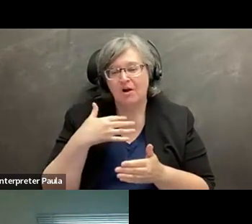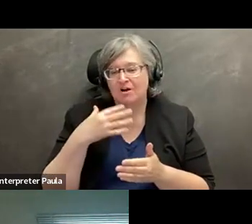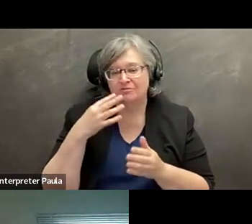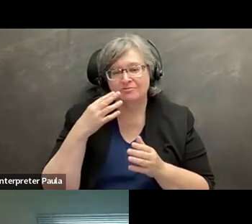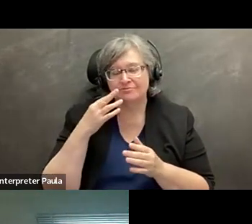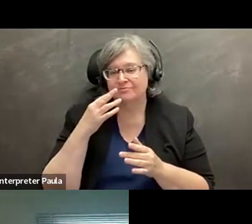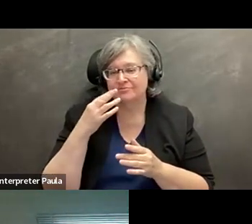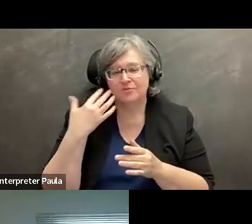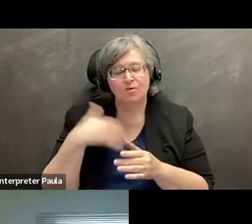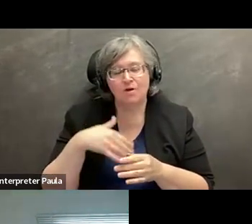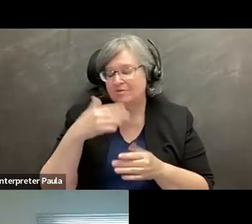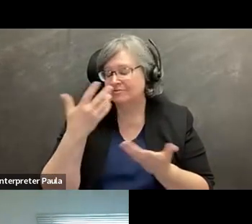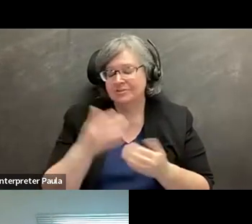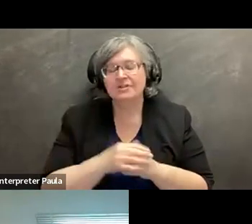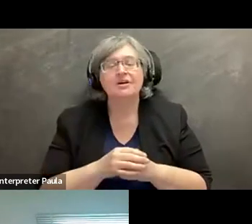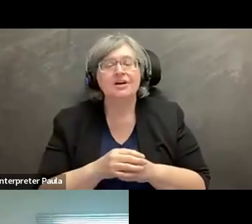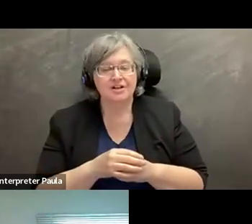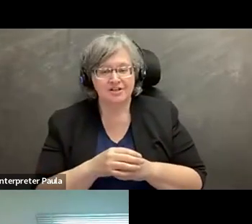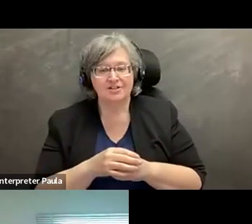Yes. So